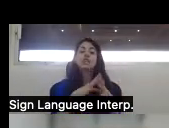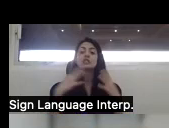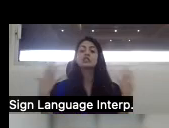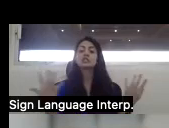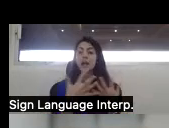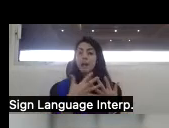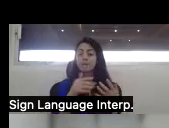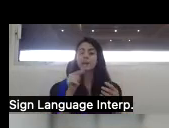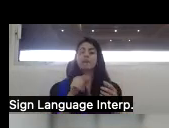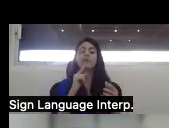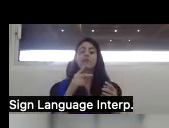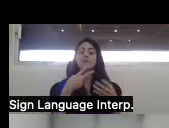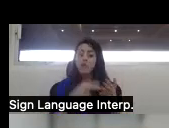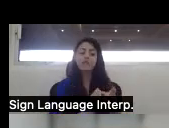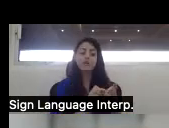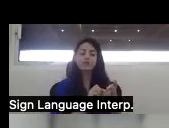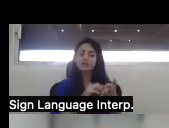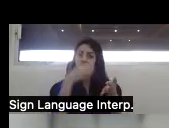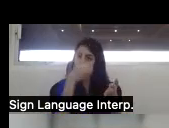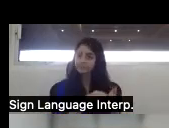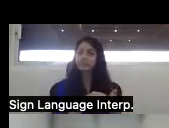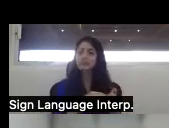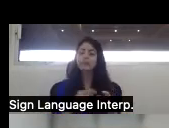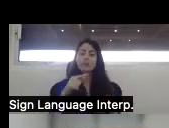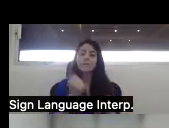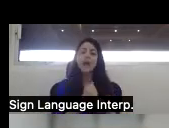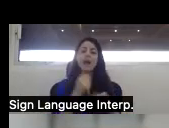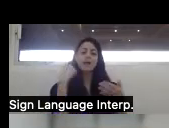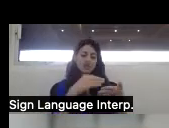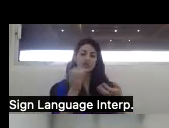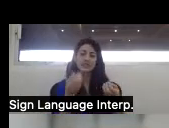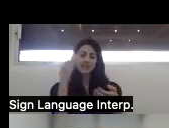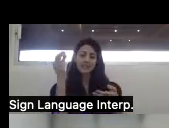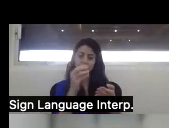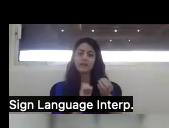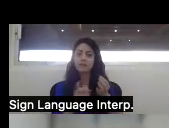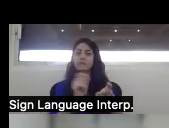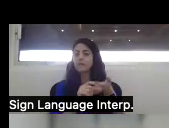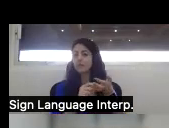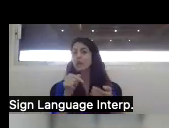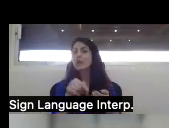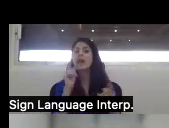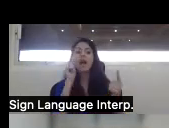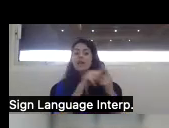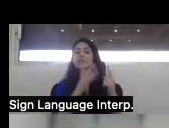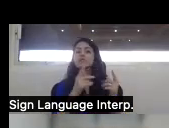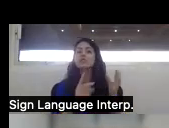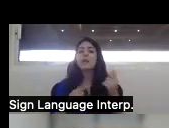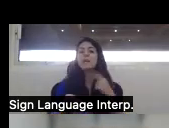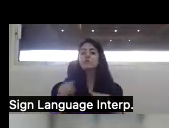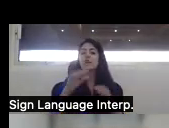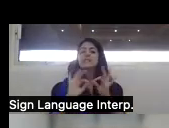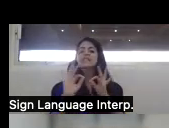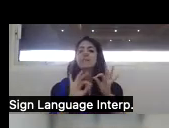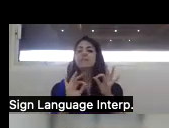and redesign of the whole social protection system, really embedding this notion of universal access to social protection at the